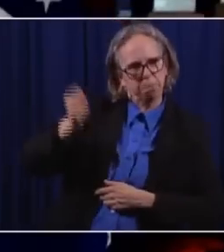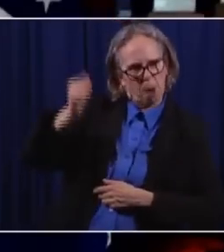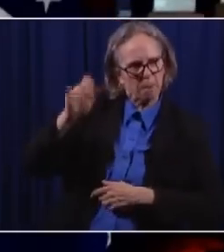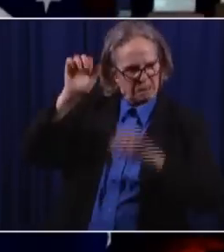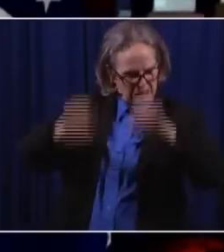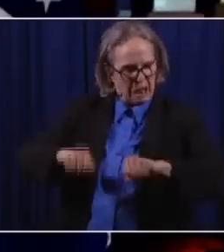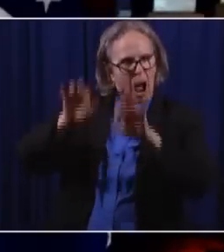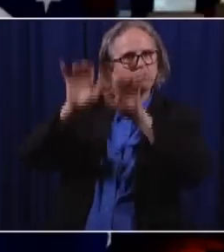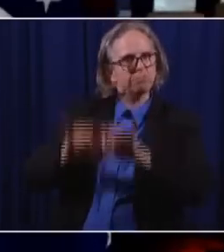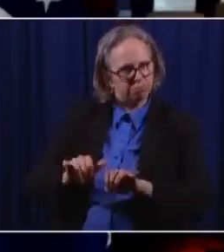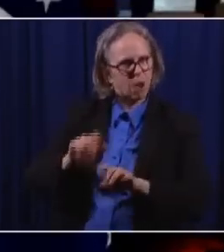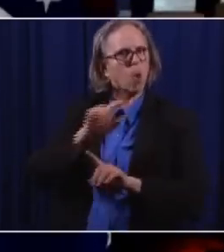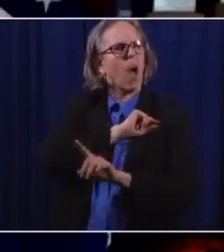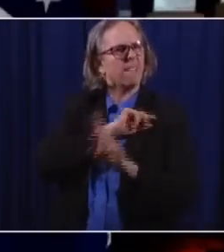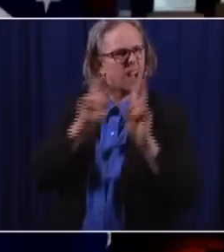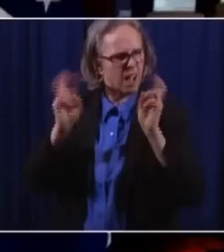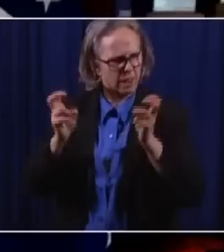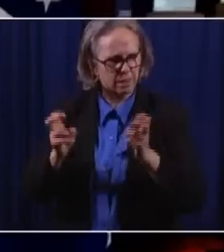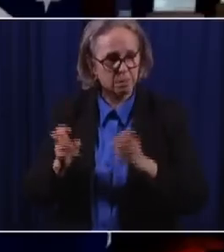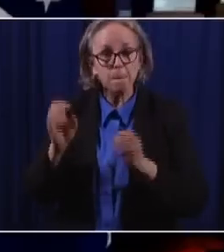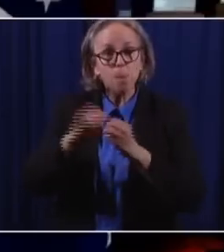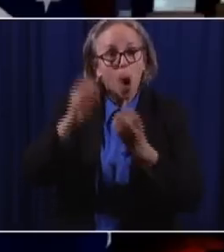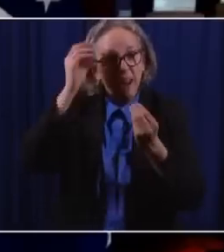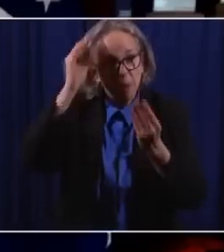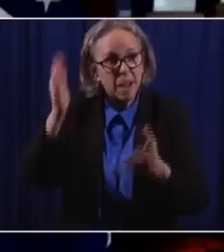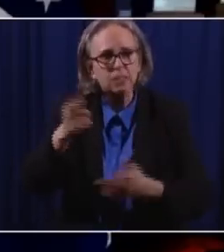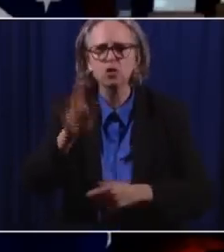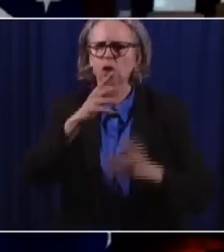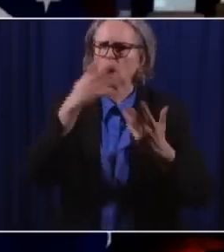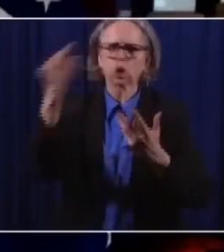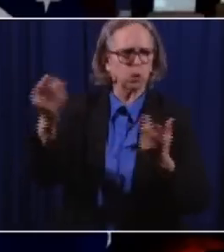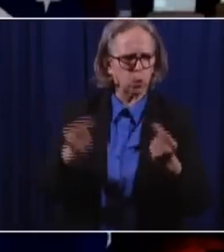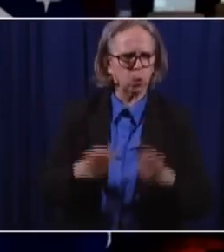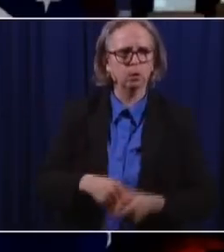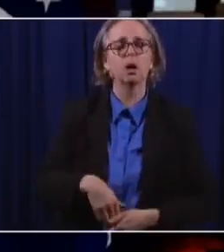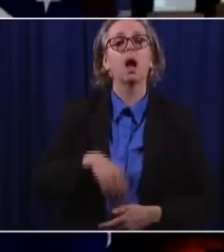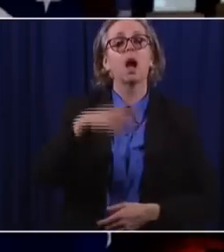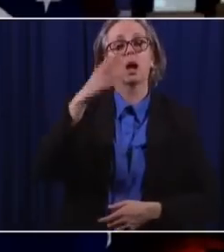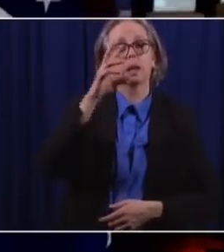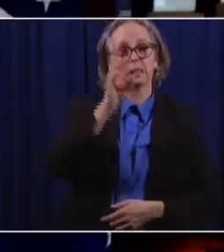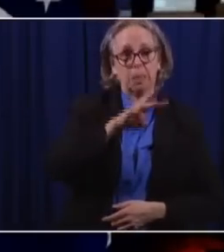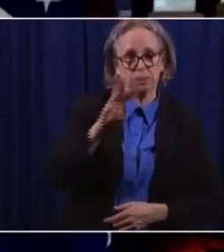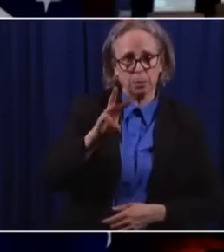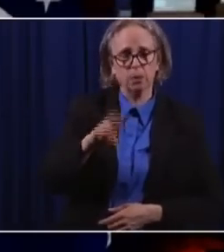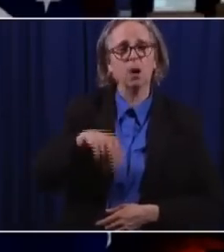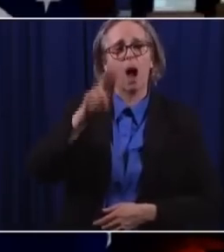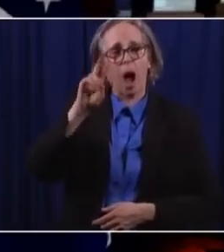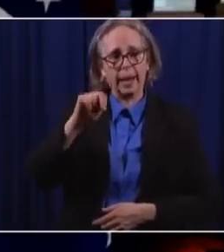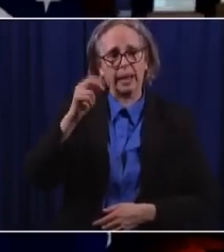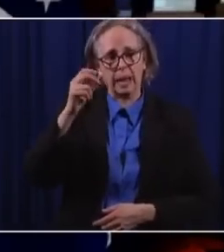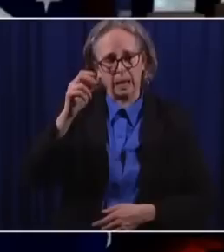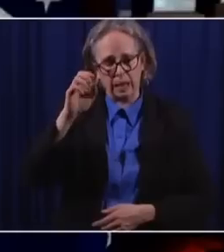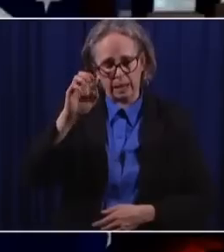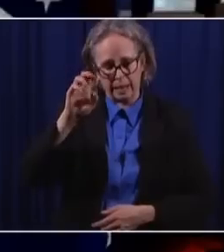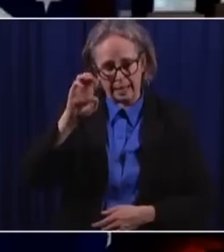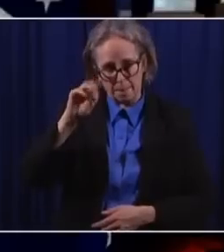can find out more information at unemployment.ohio.gov. We don't want people working when they shouldn't be